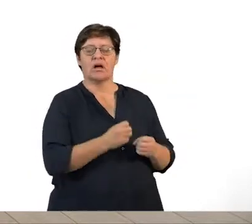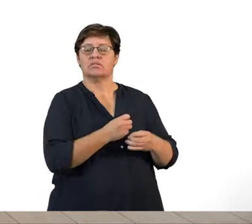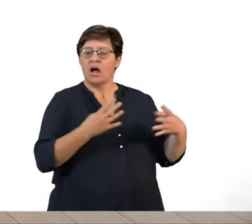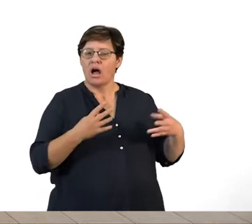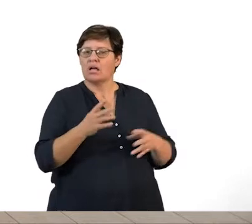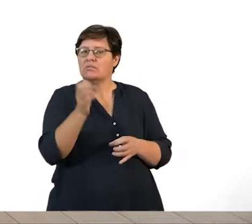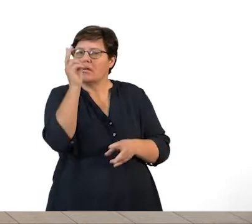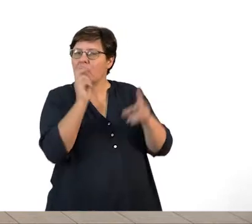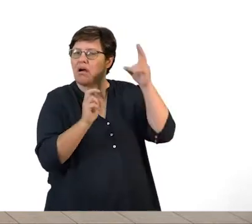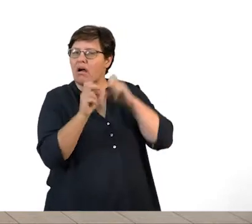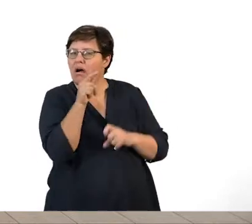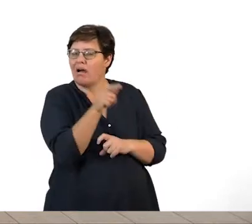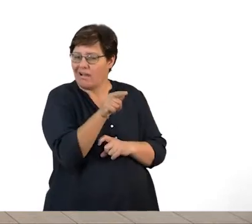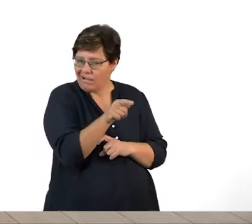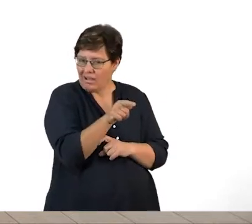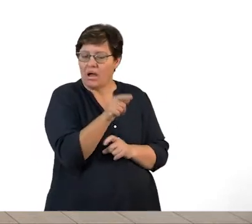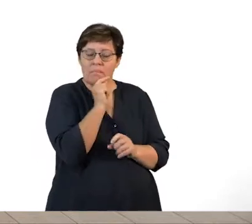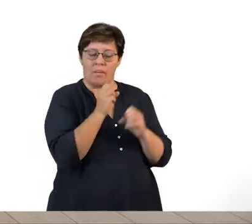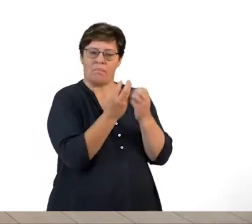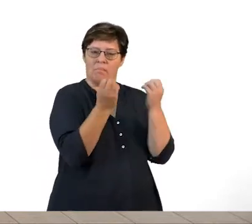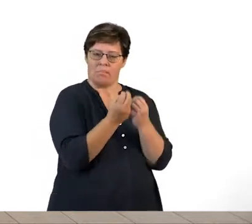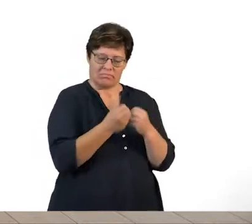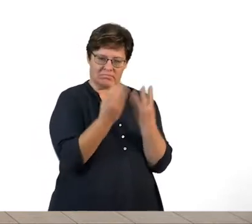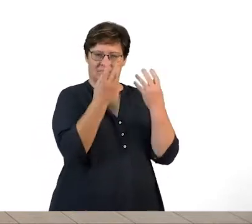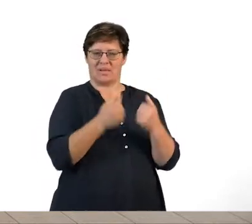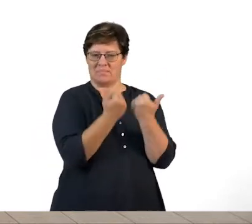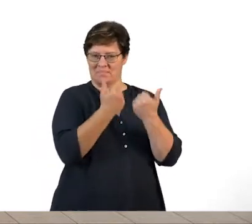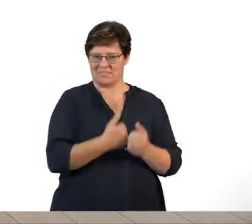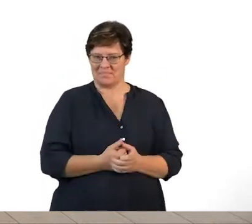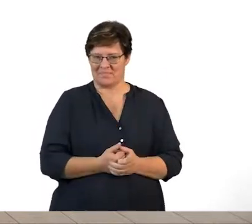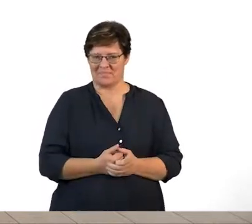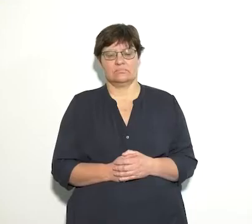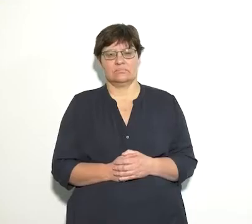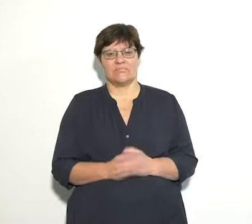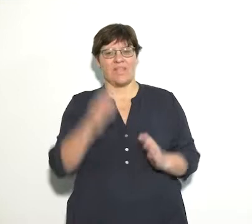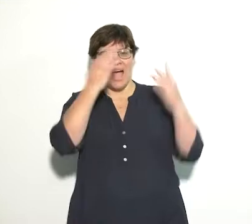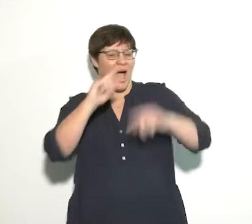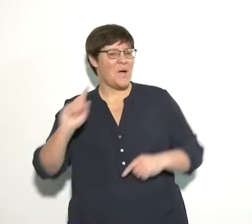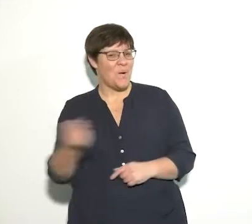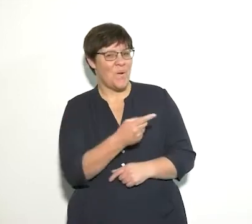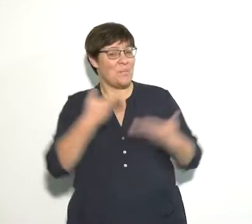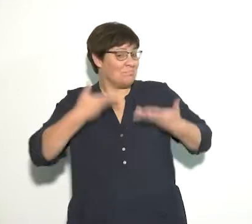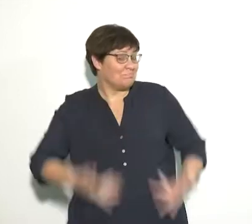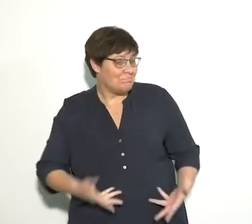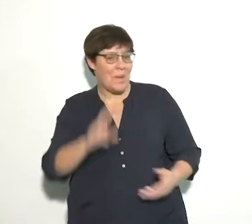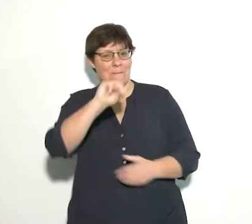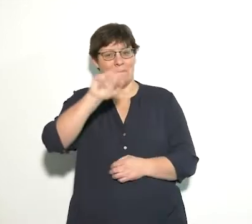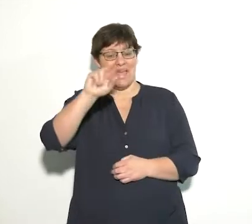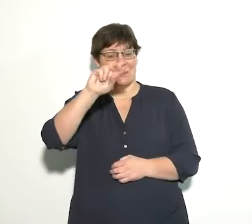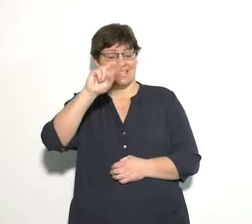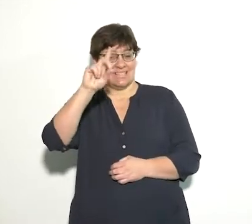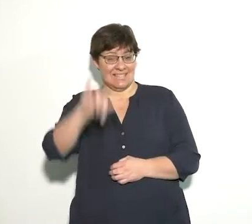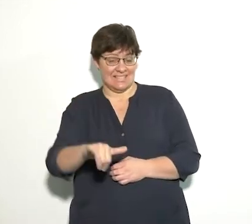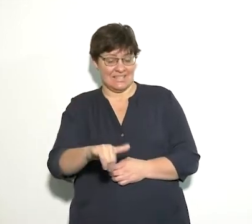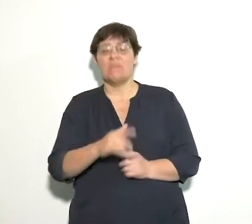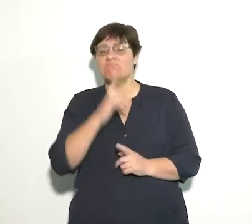exploring grade beginning sounds and we'll be making a pom-pom pop game. Hi everybody, it's me, Mandy. Today we're